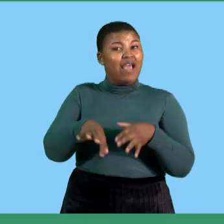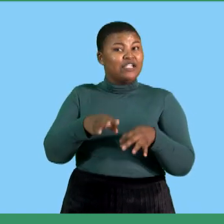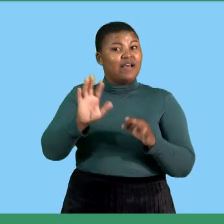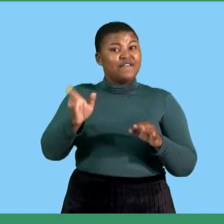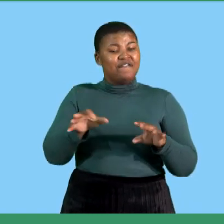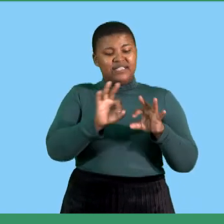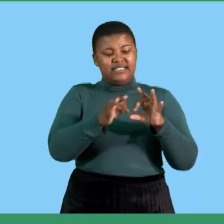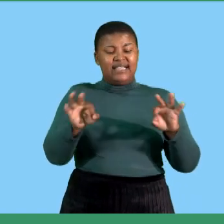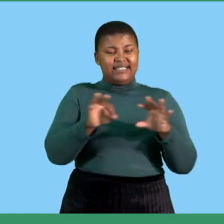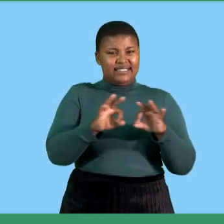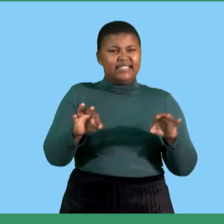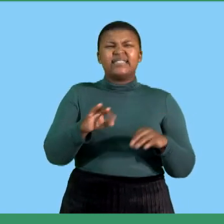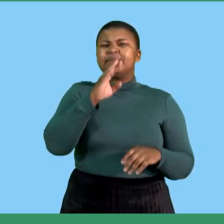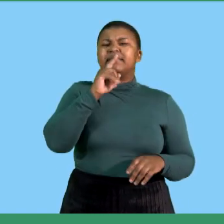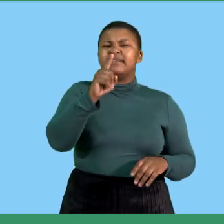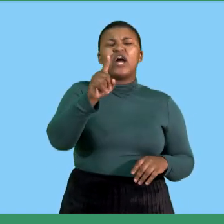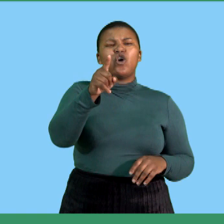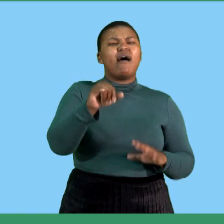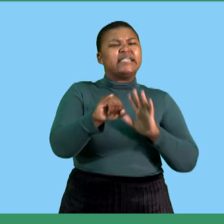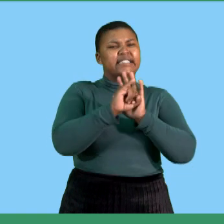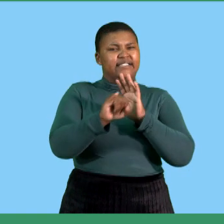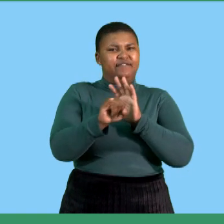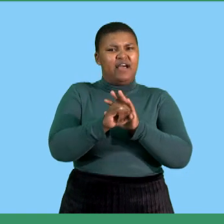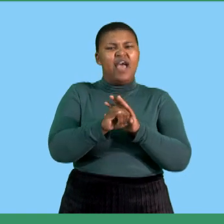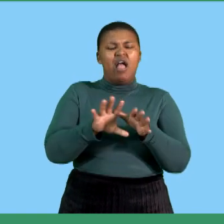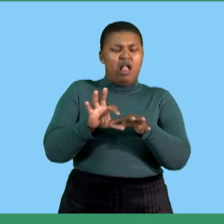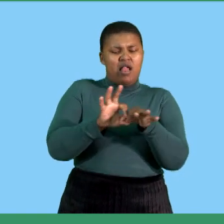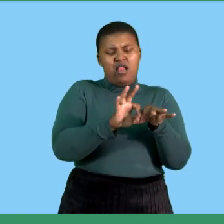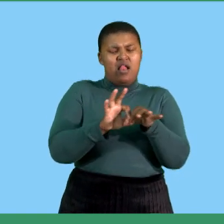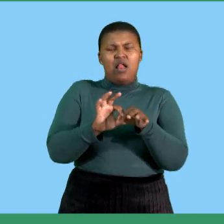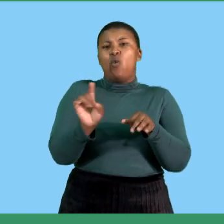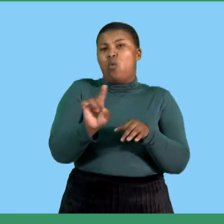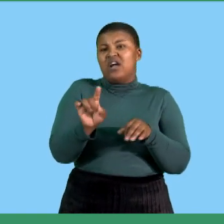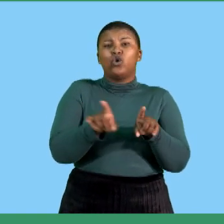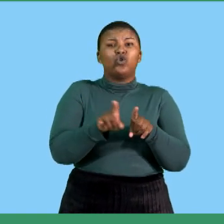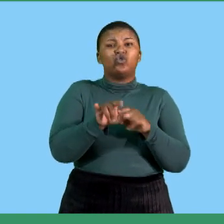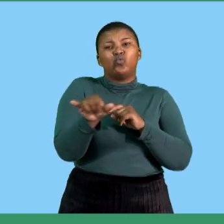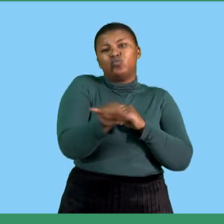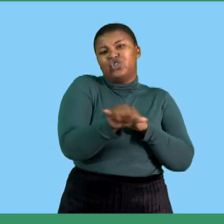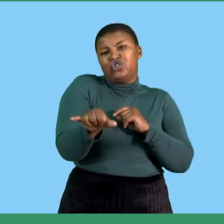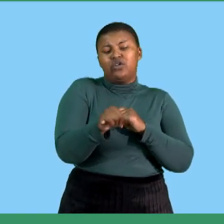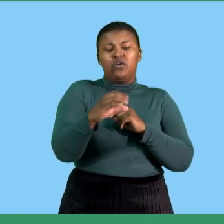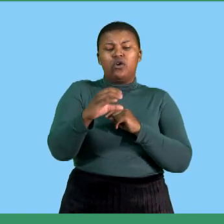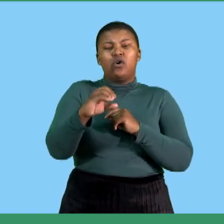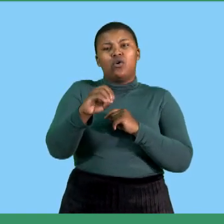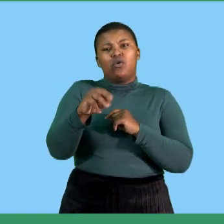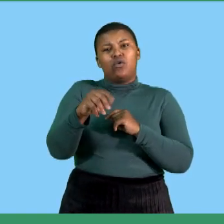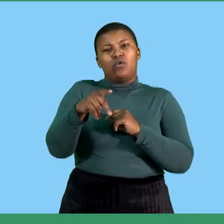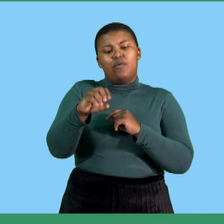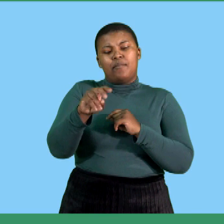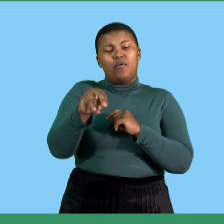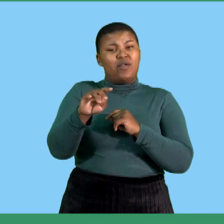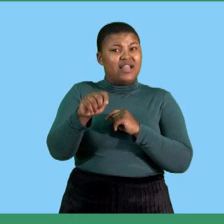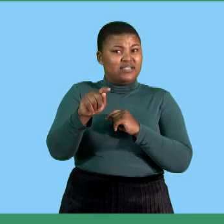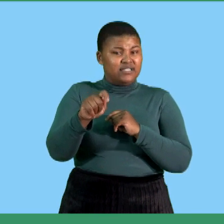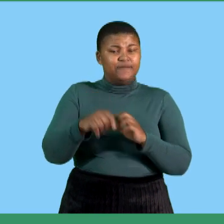to identify what the relationship is and with what component of the market environment. So